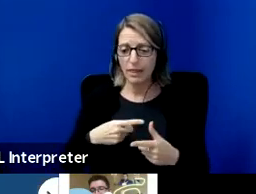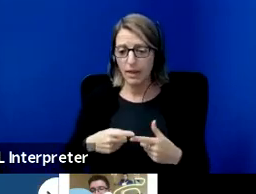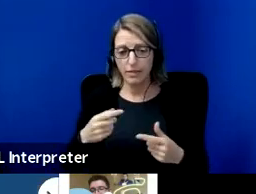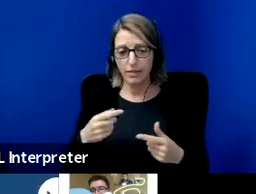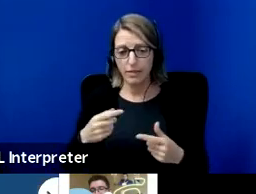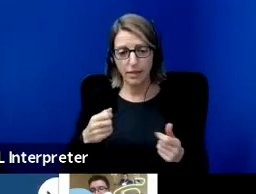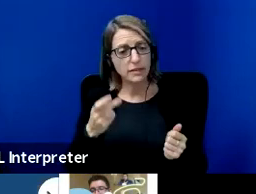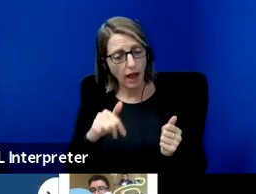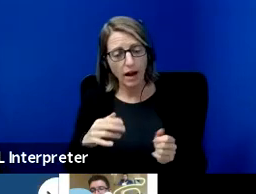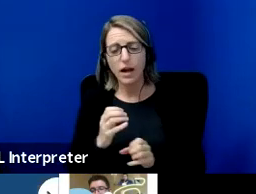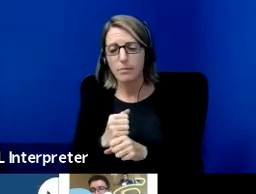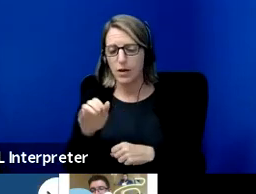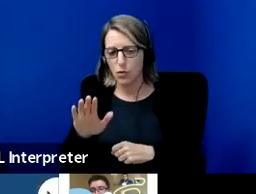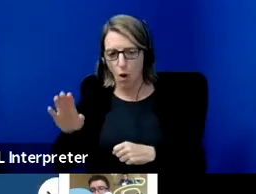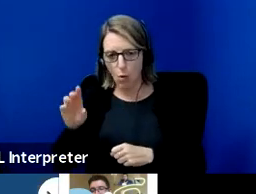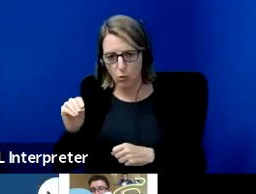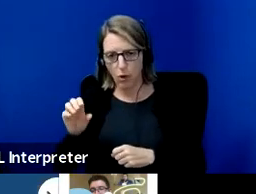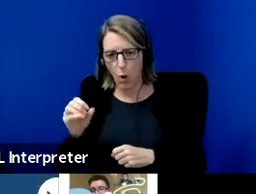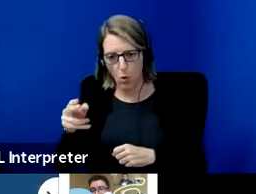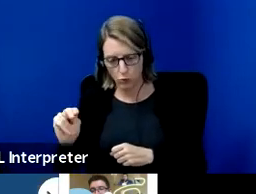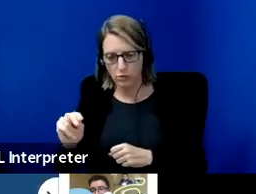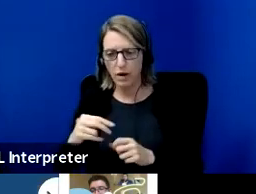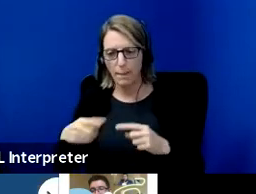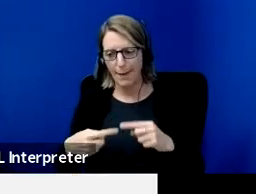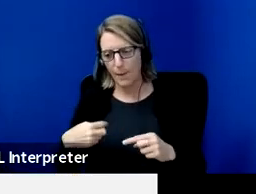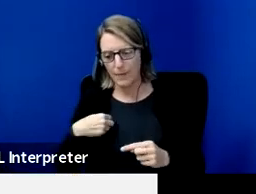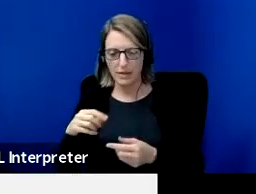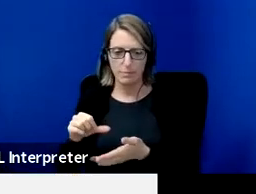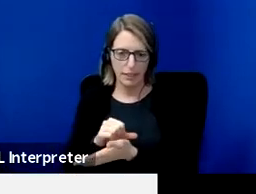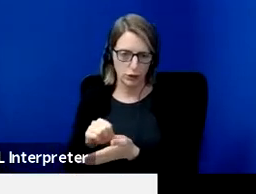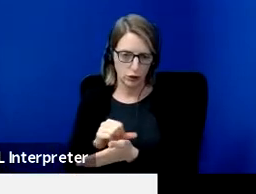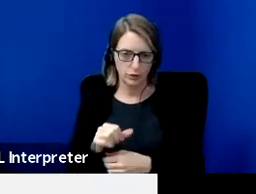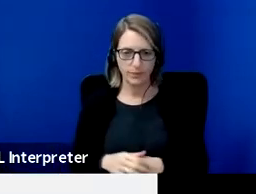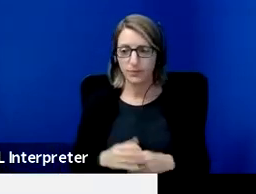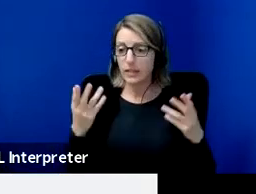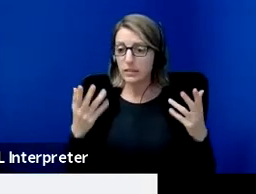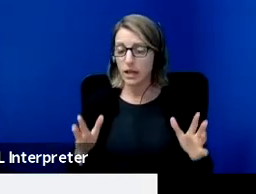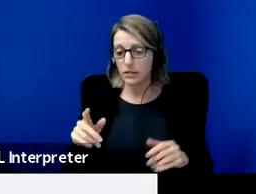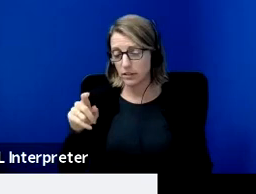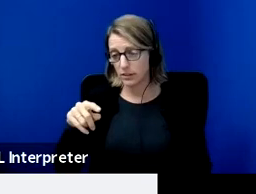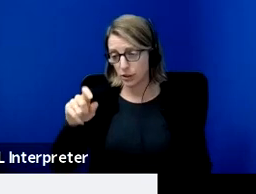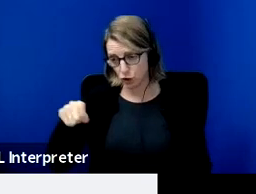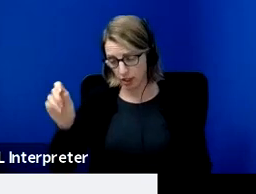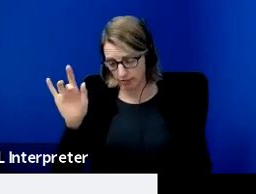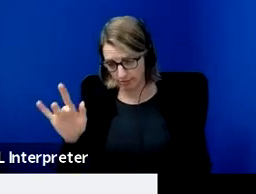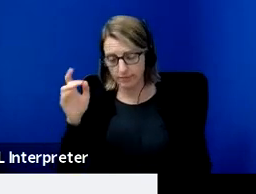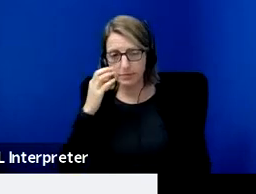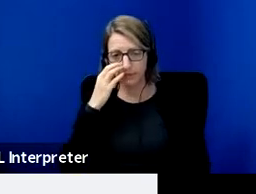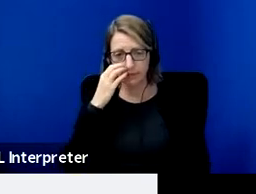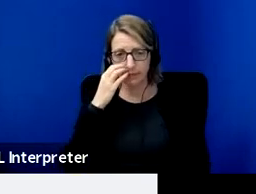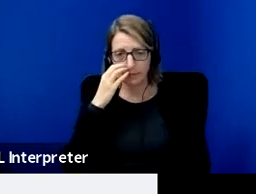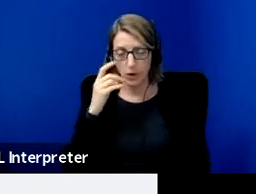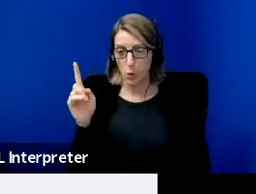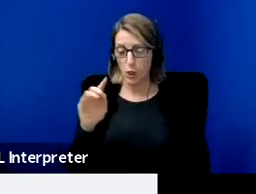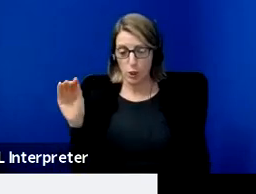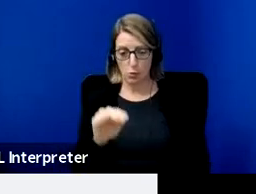about you page. When you're done, you push the check, you tell where it wants to go.